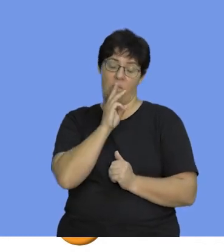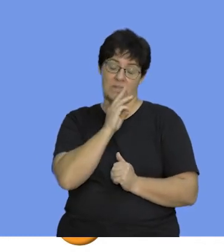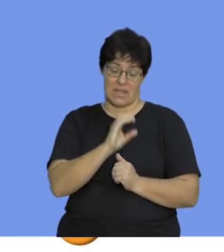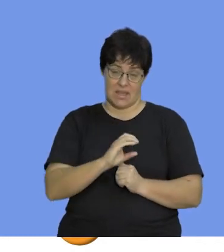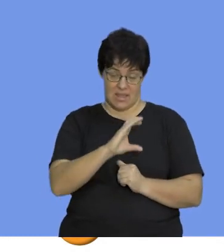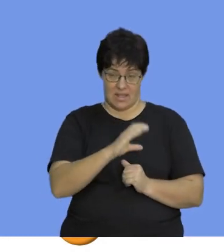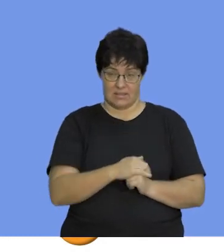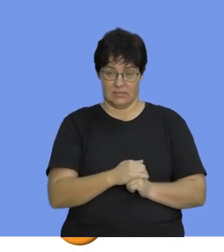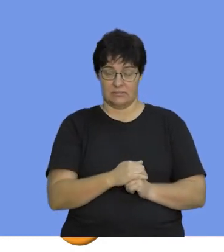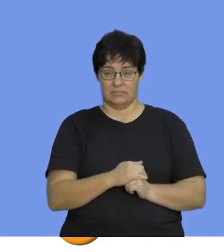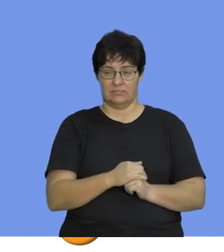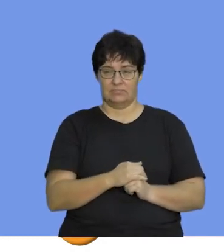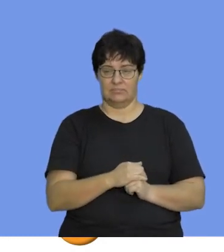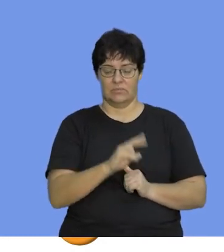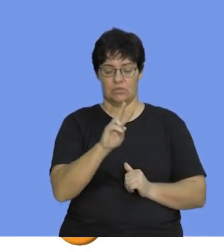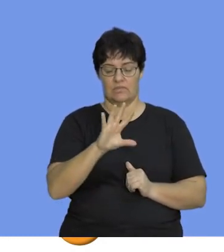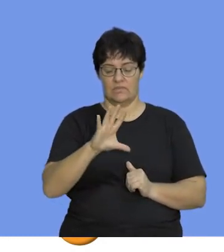will have some water, which is